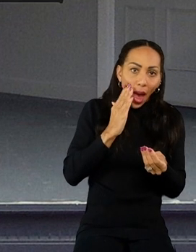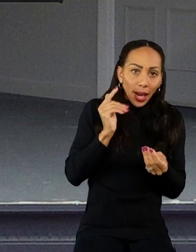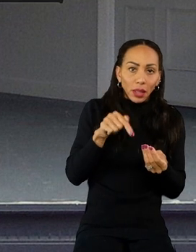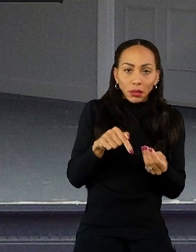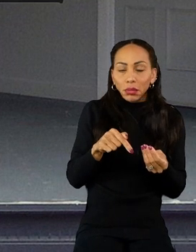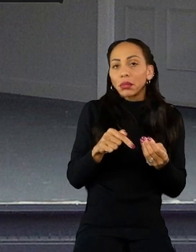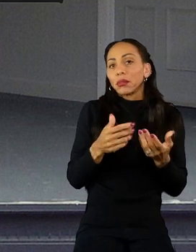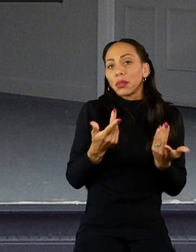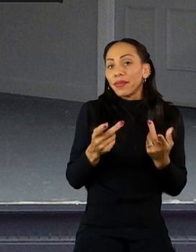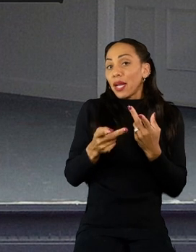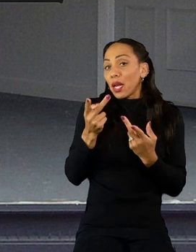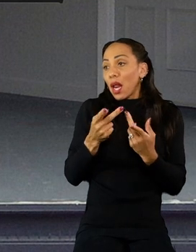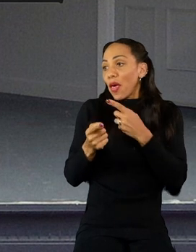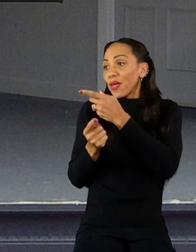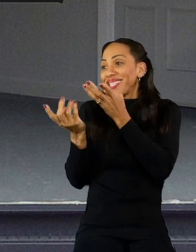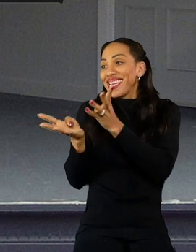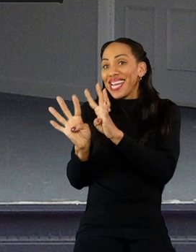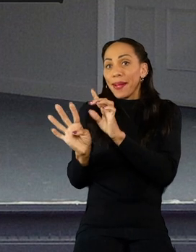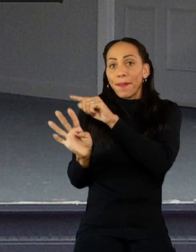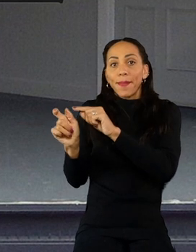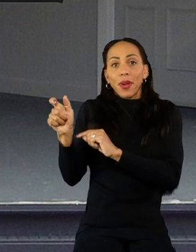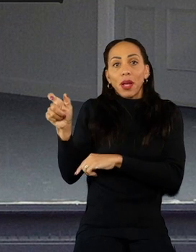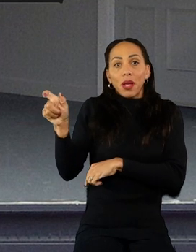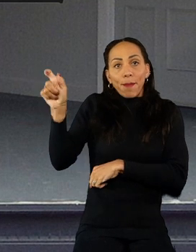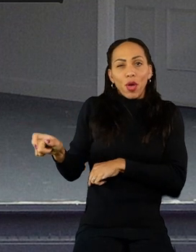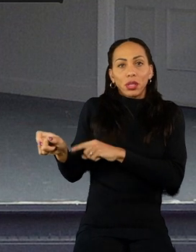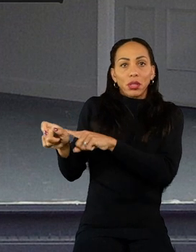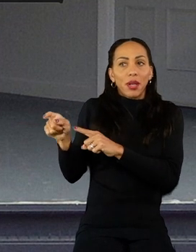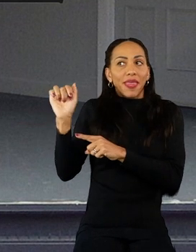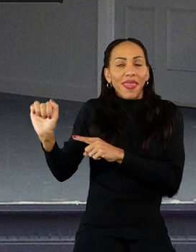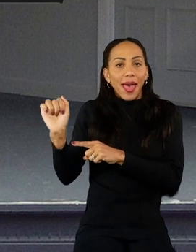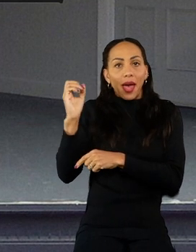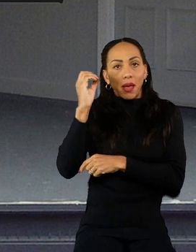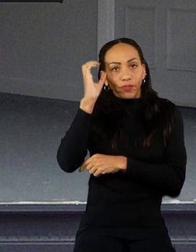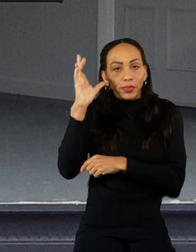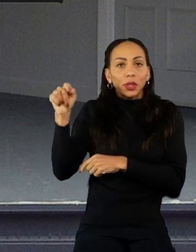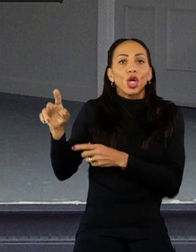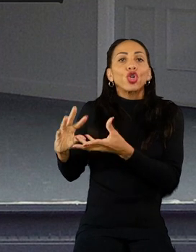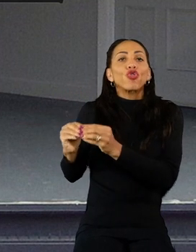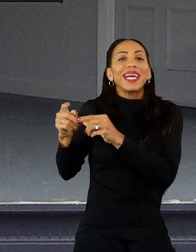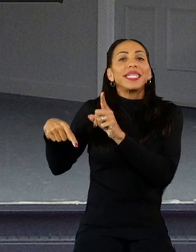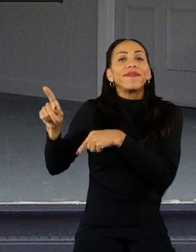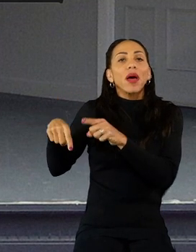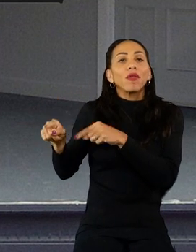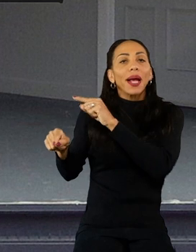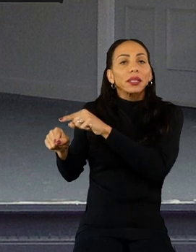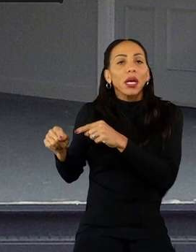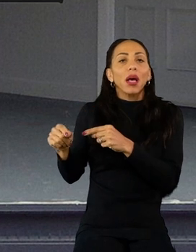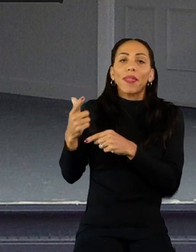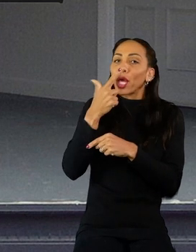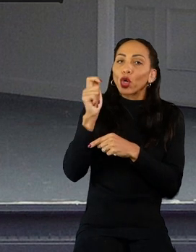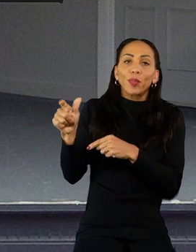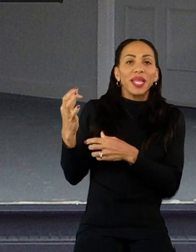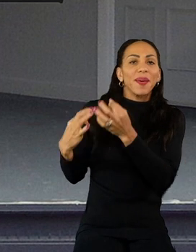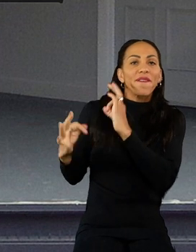feed's going to come in at what time, and other people in the team somewhere else have created all the creative side